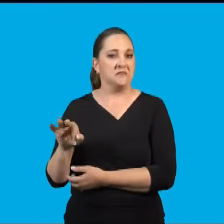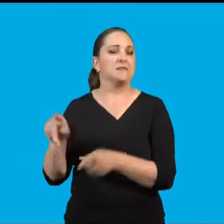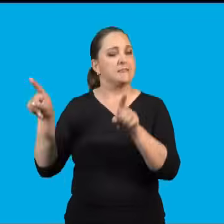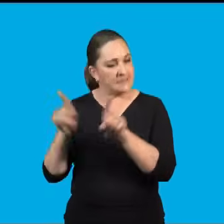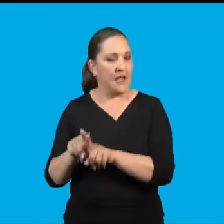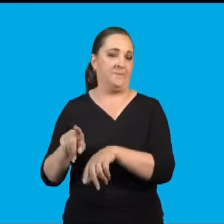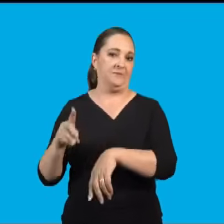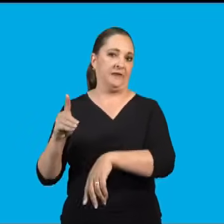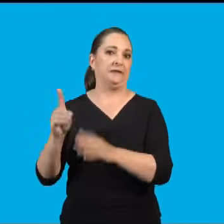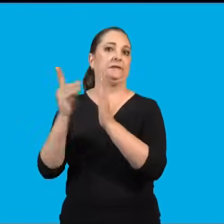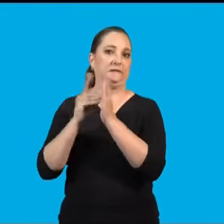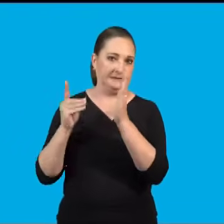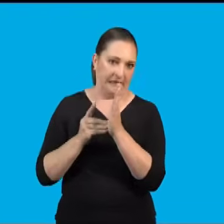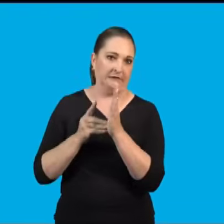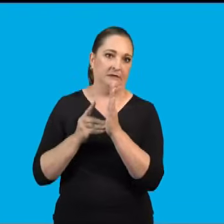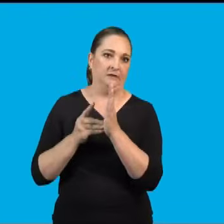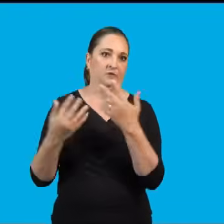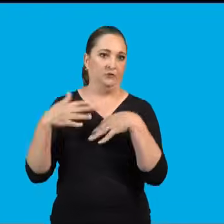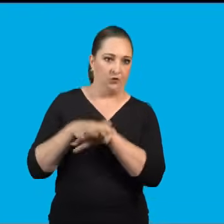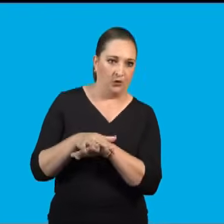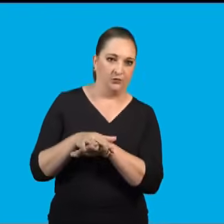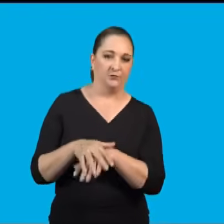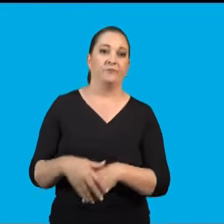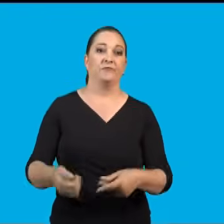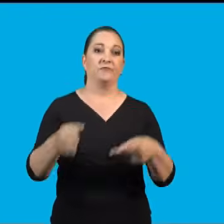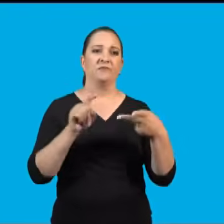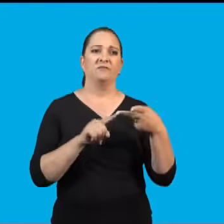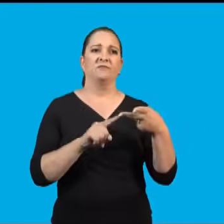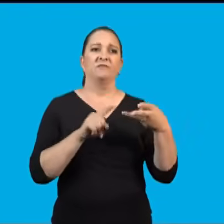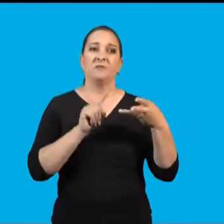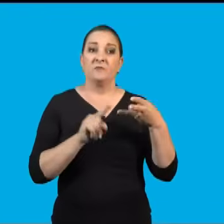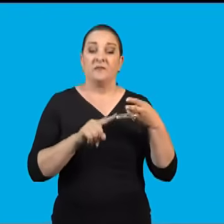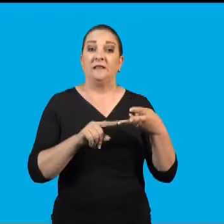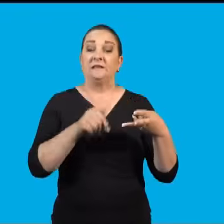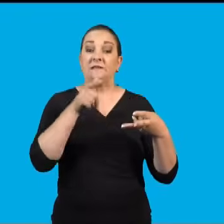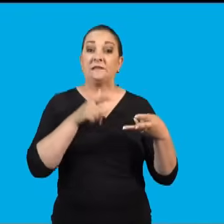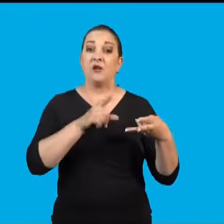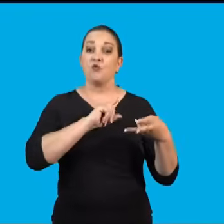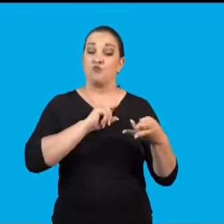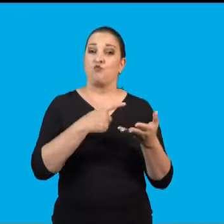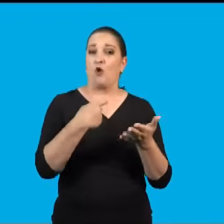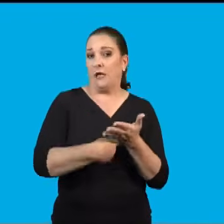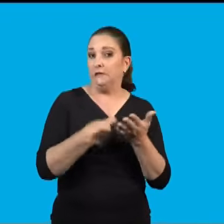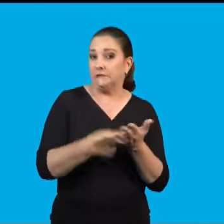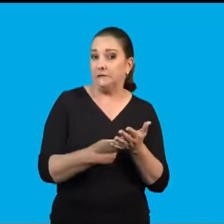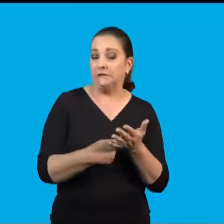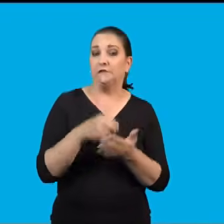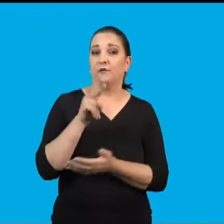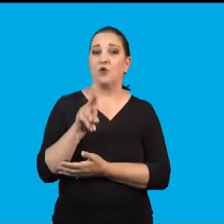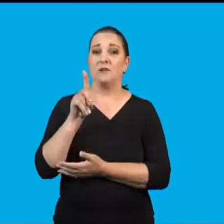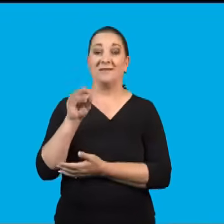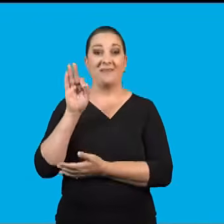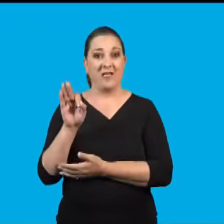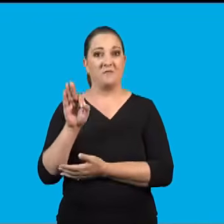date of the launch of the UDF. It highlights the reasons for the launch of the UDF, which was